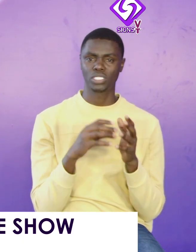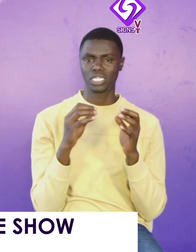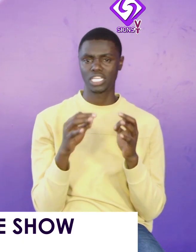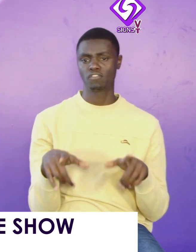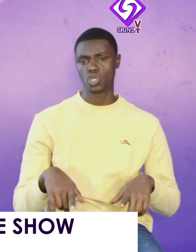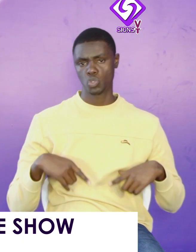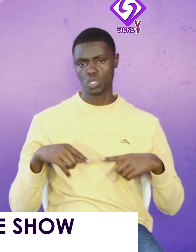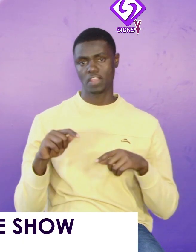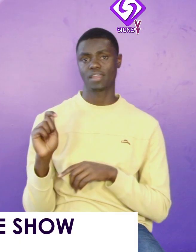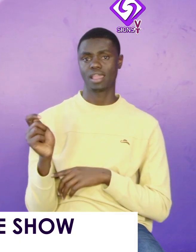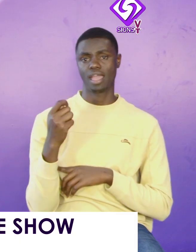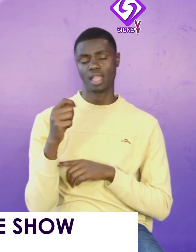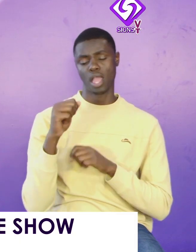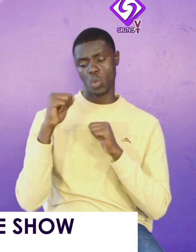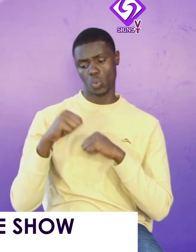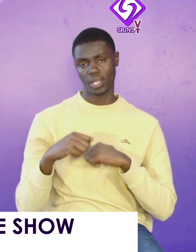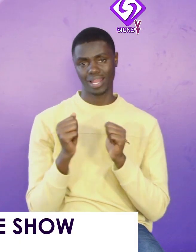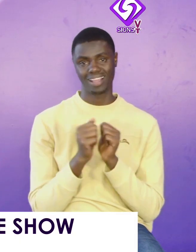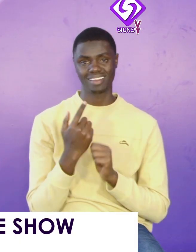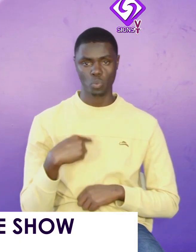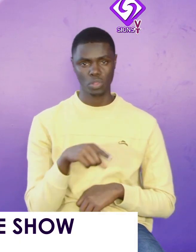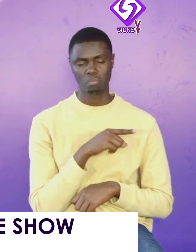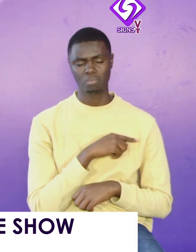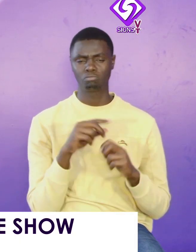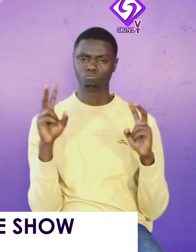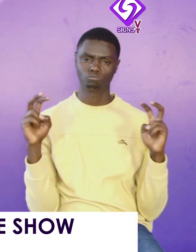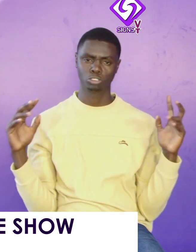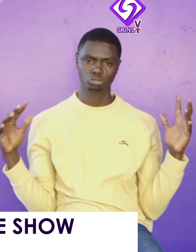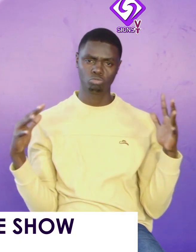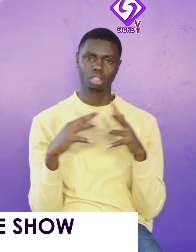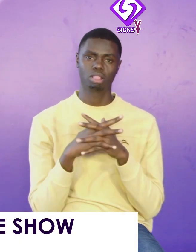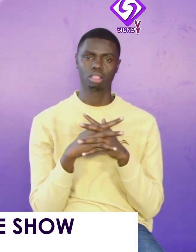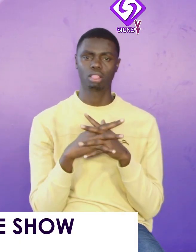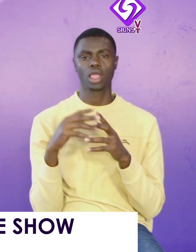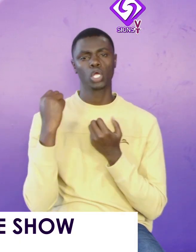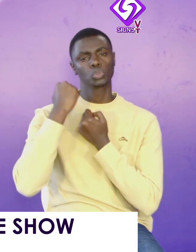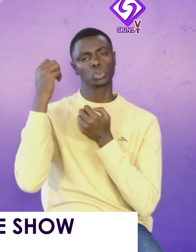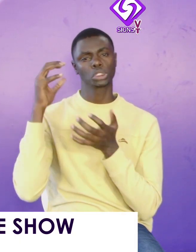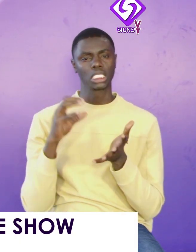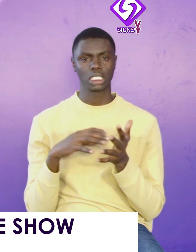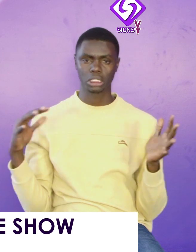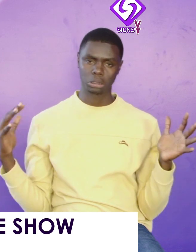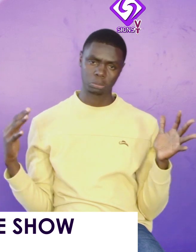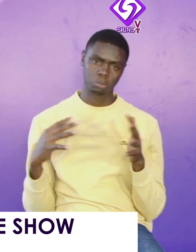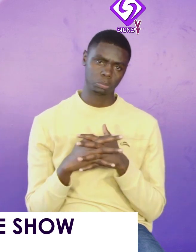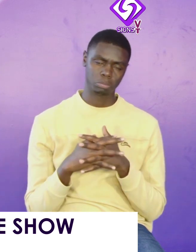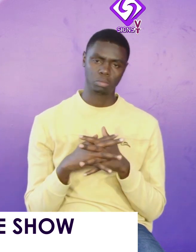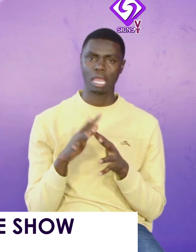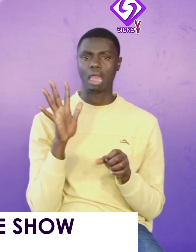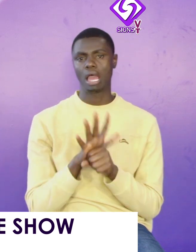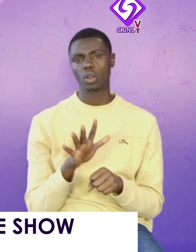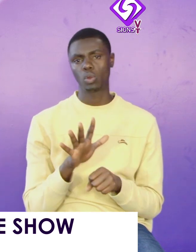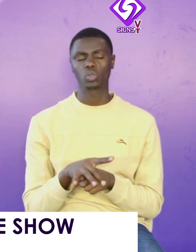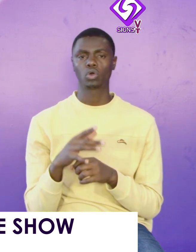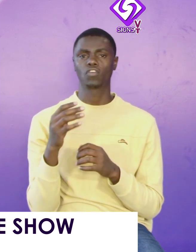Kenya, you will agree with me that there are issues. There is a lot of suicide cases, a lot of